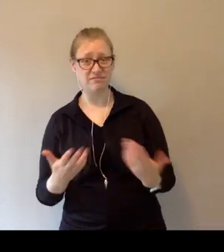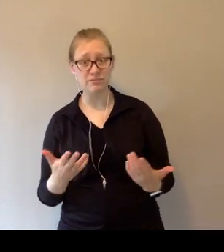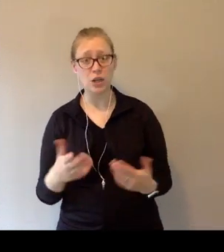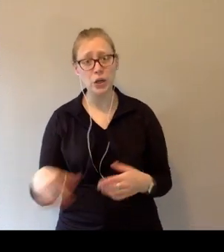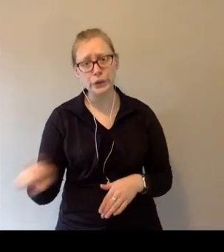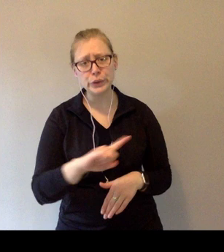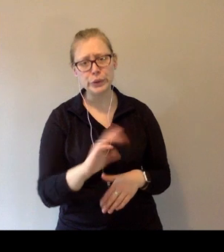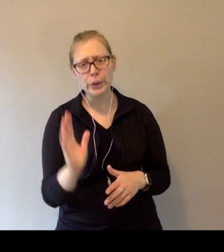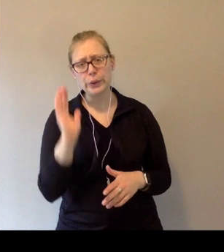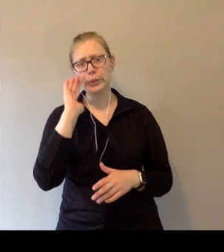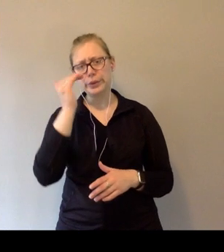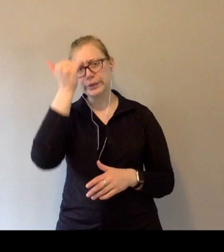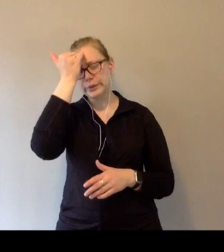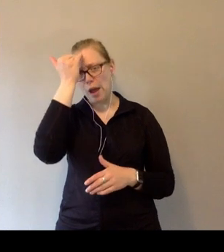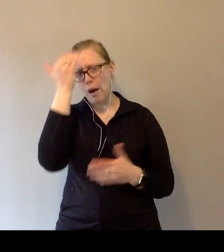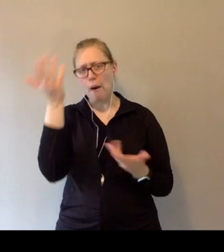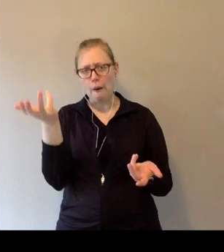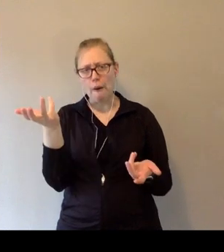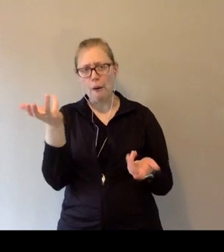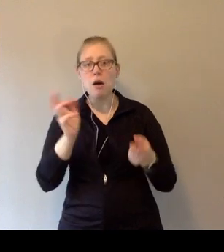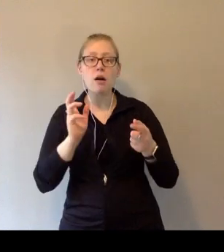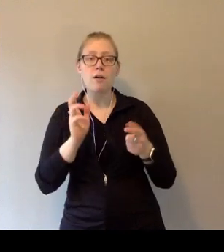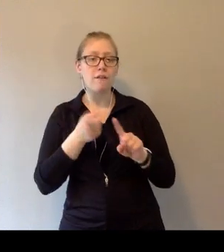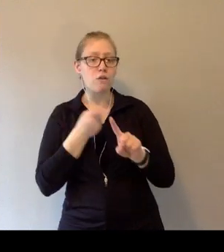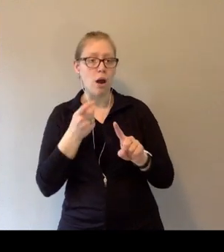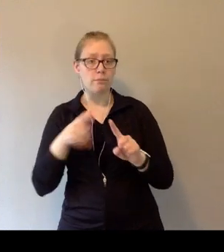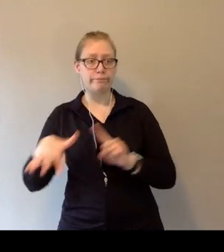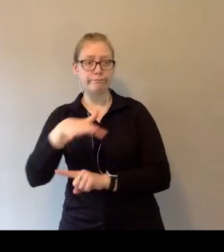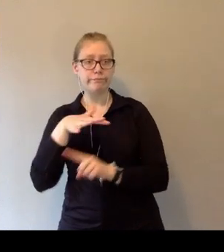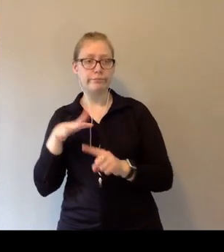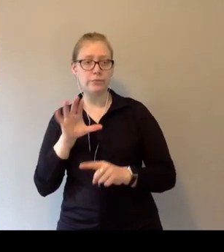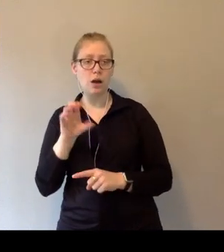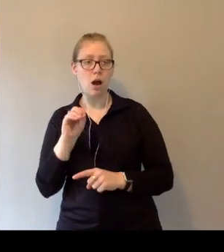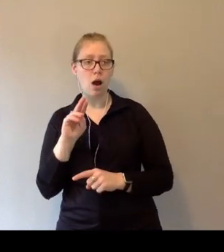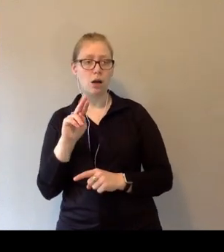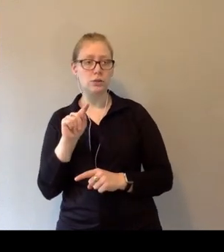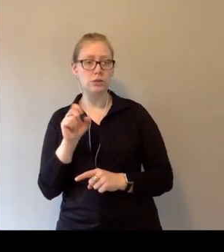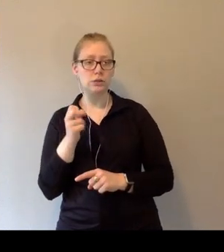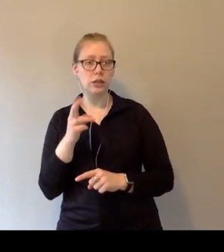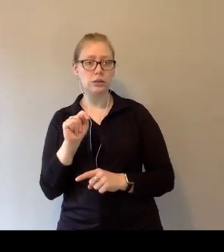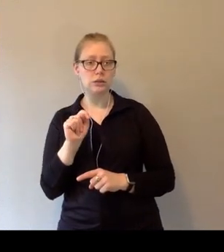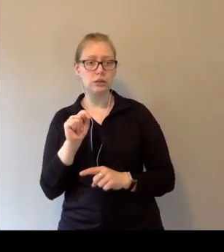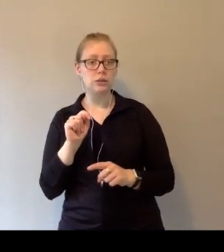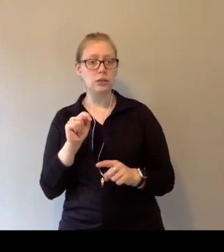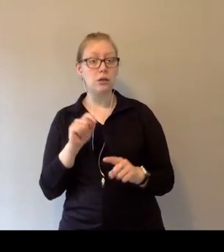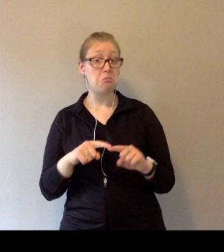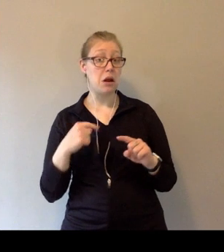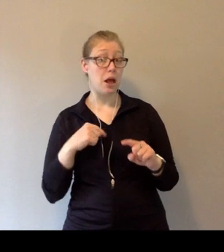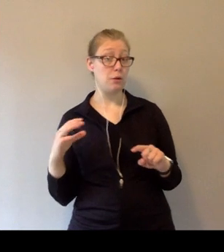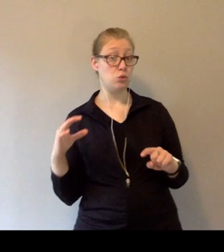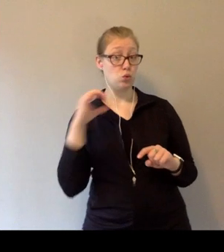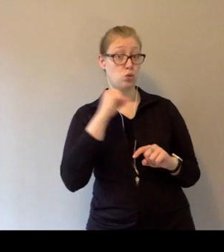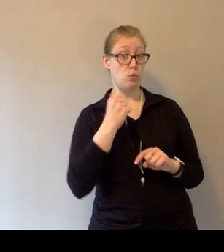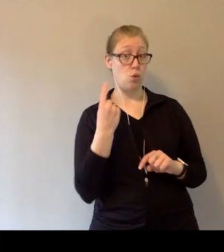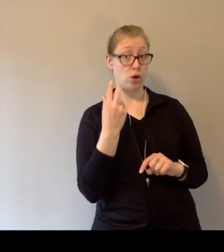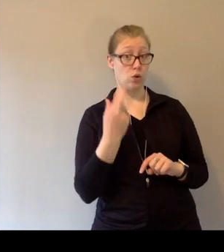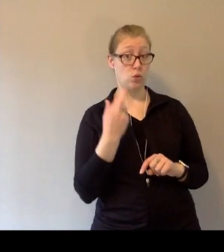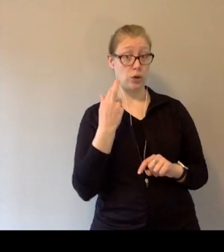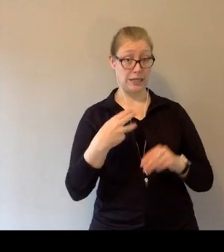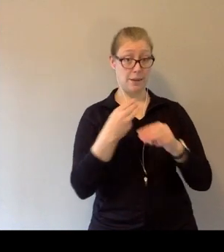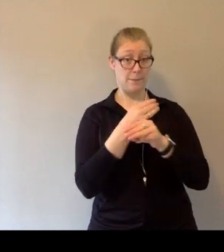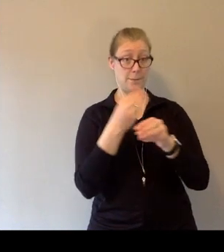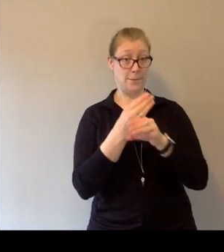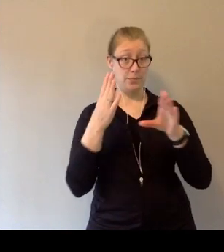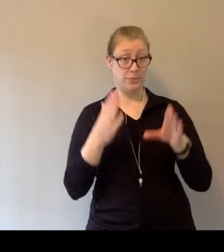from the context that it wouldn't be. So one of the reasons that, well, I'm assuming one of the reasons that mathematicians